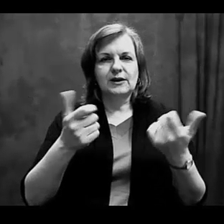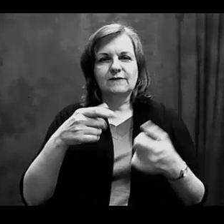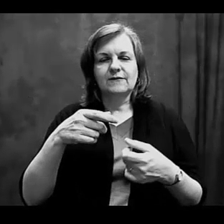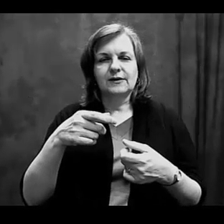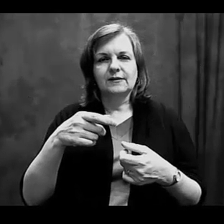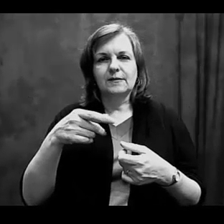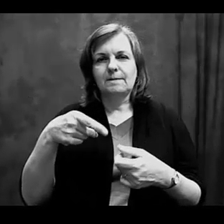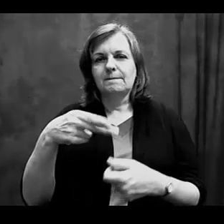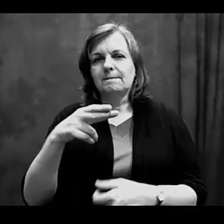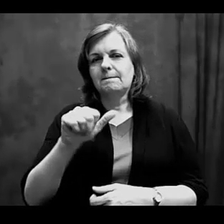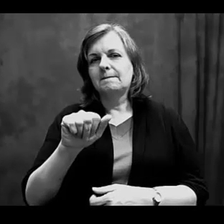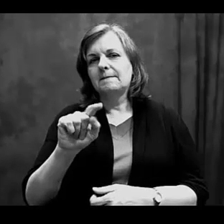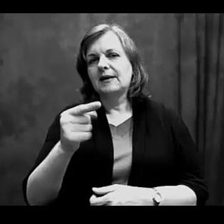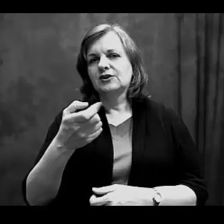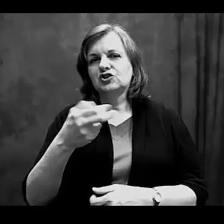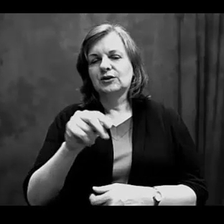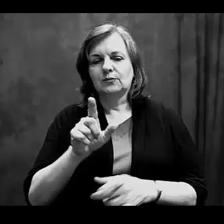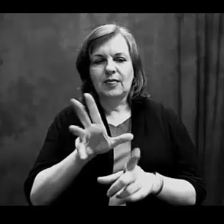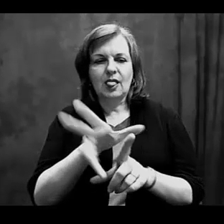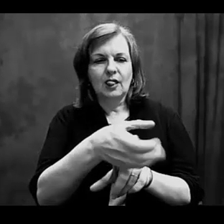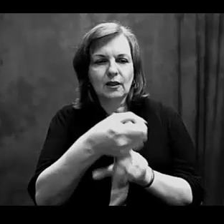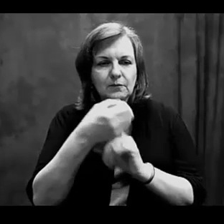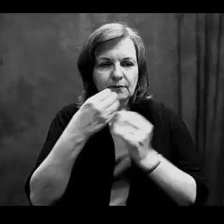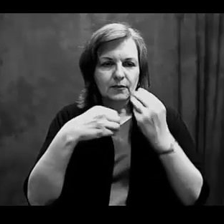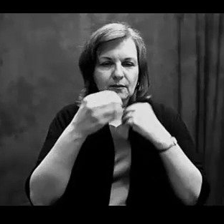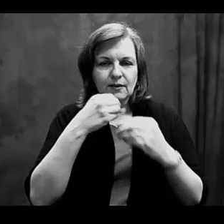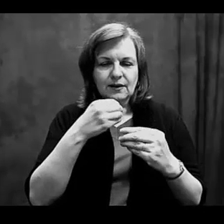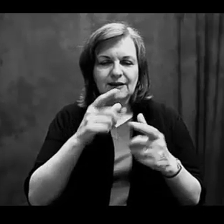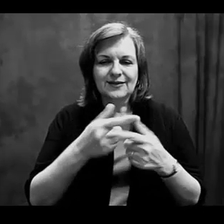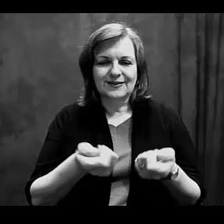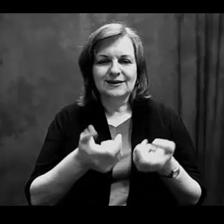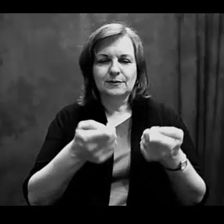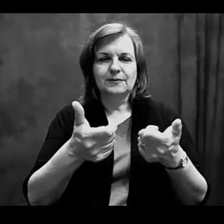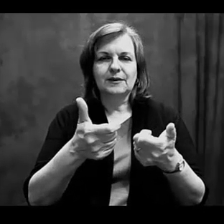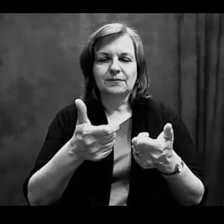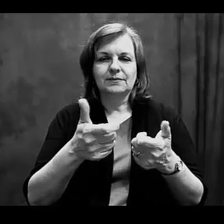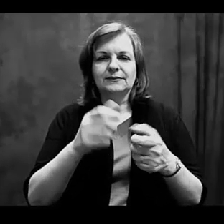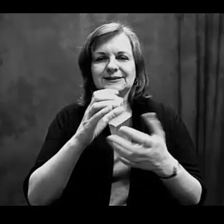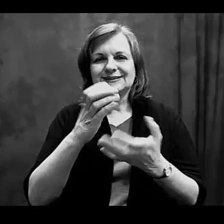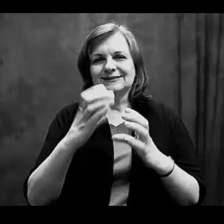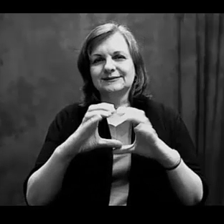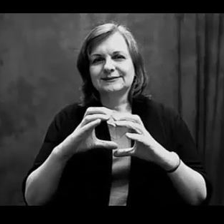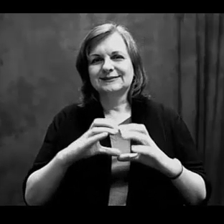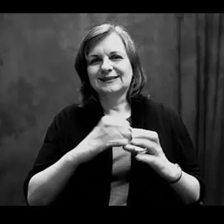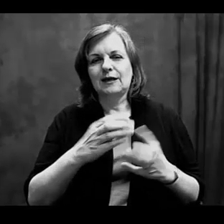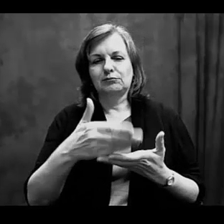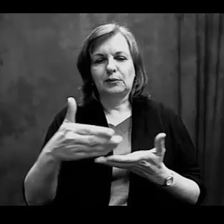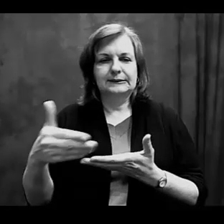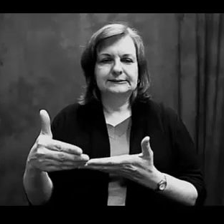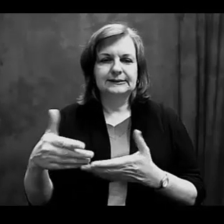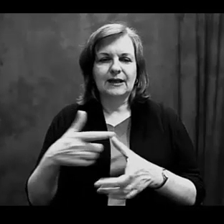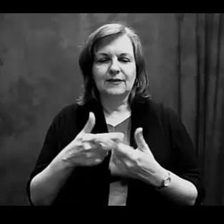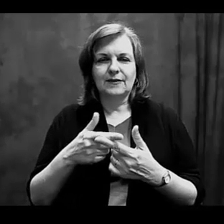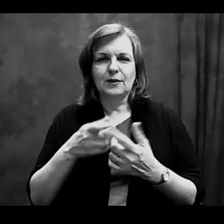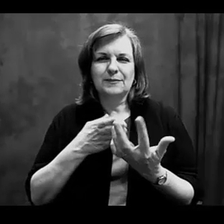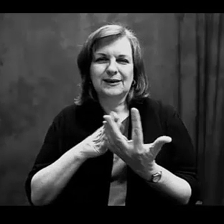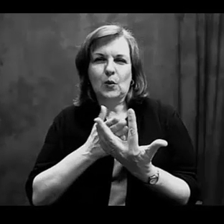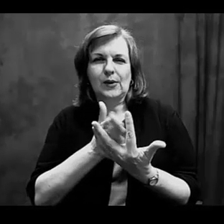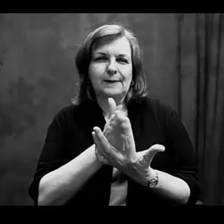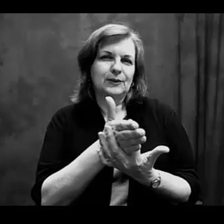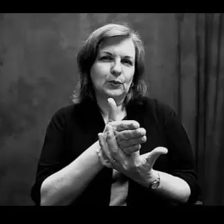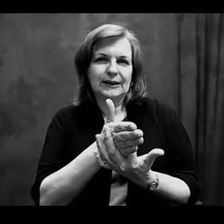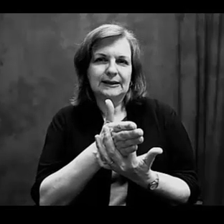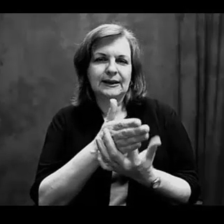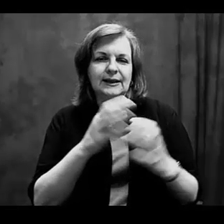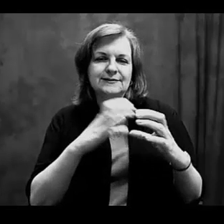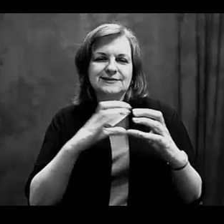before that they engulf pathogens through phagocytosis, so they clean up bacteria, they clean up cell debris, and they're going